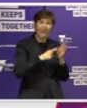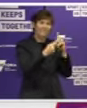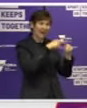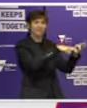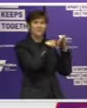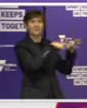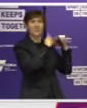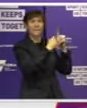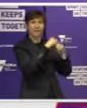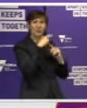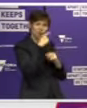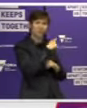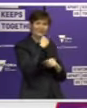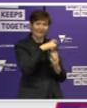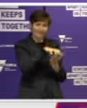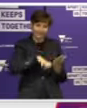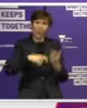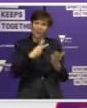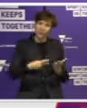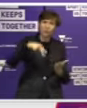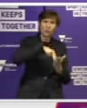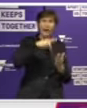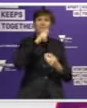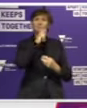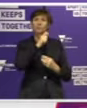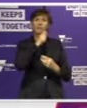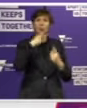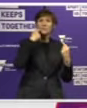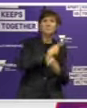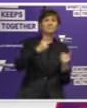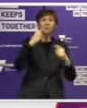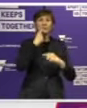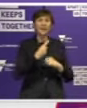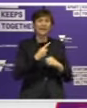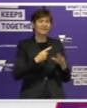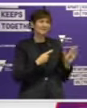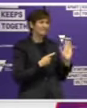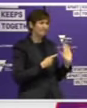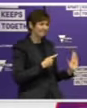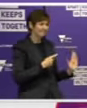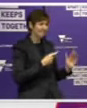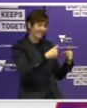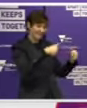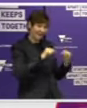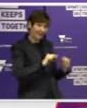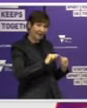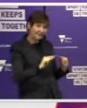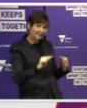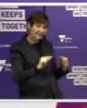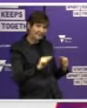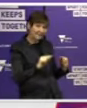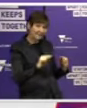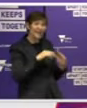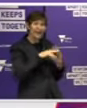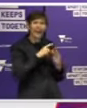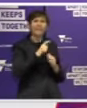private security. And you have, I'm sorry to say, not mentioned the very next sentence in that press conference.